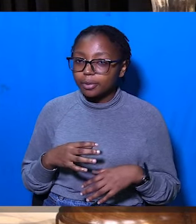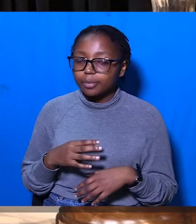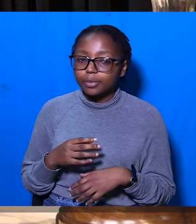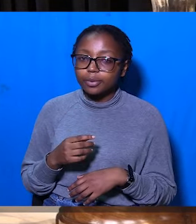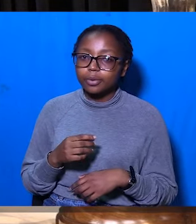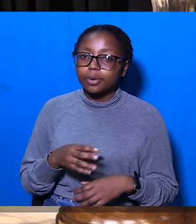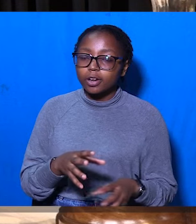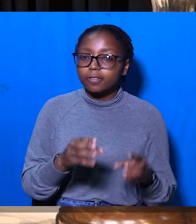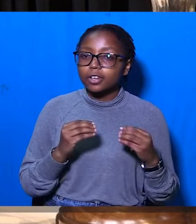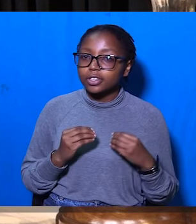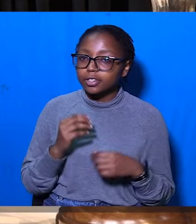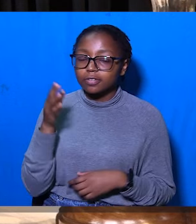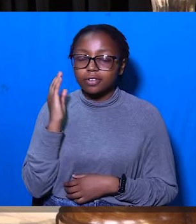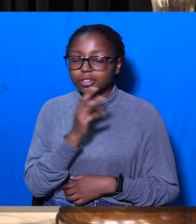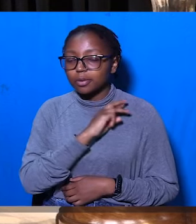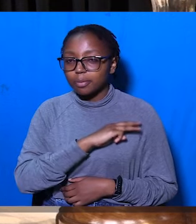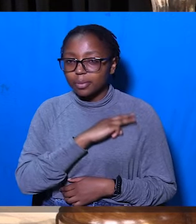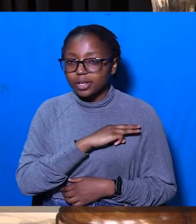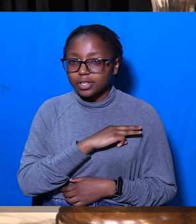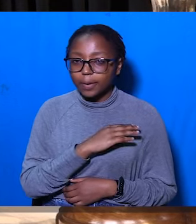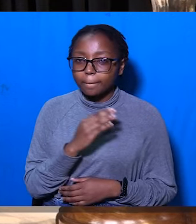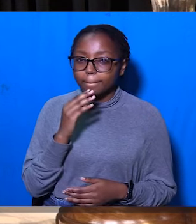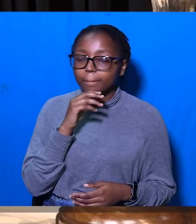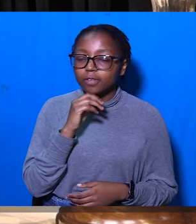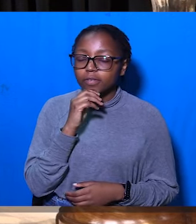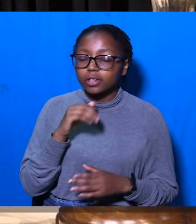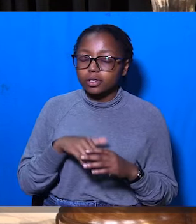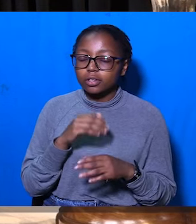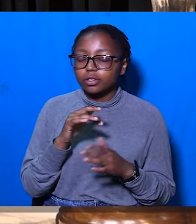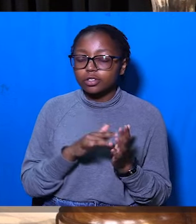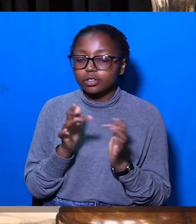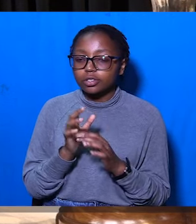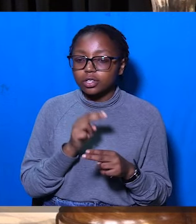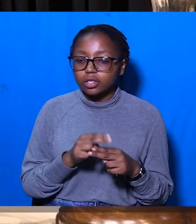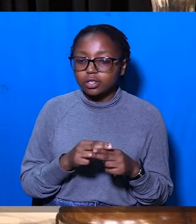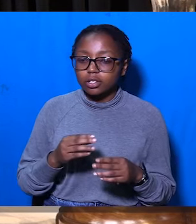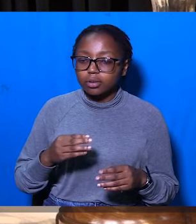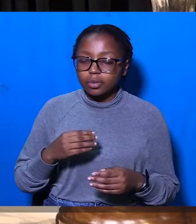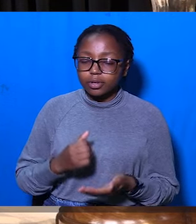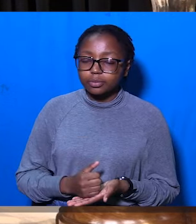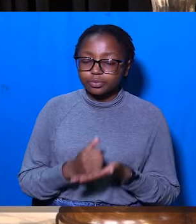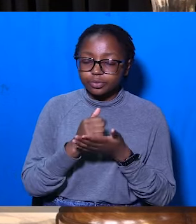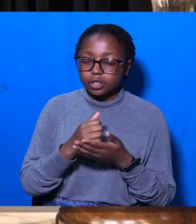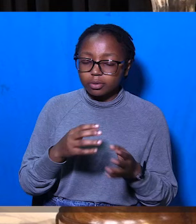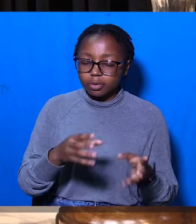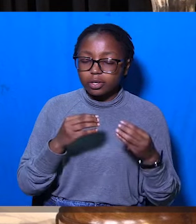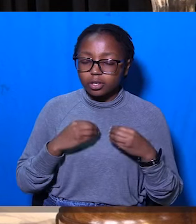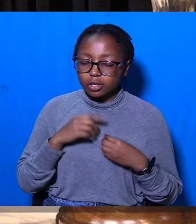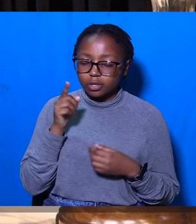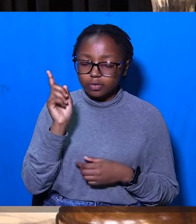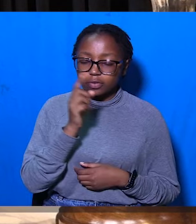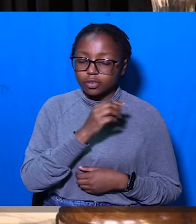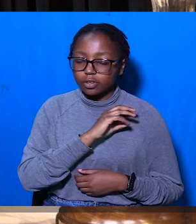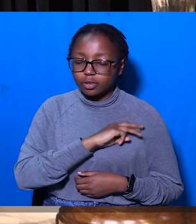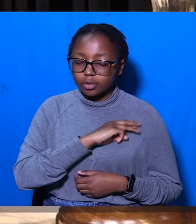receive his mercy with thanksgiving. Father, in Jesus' name, help us to embrace your mercy, even as we love you and even